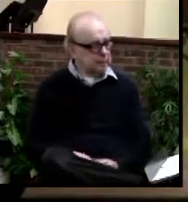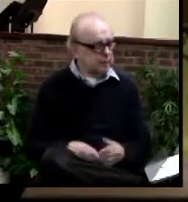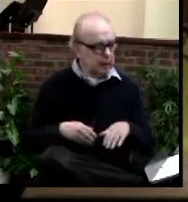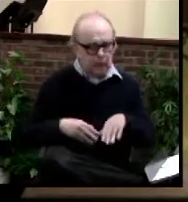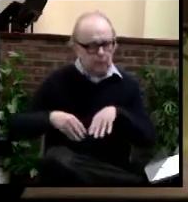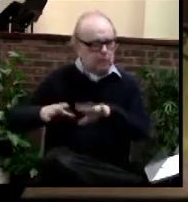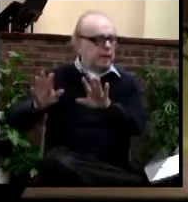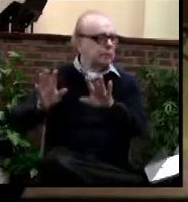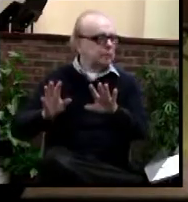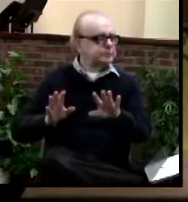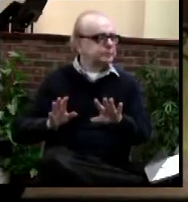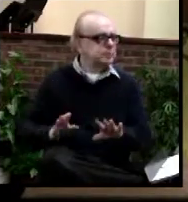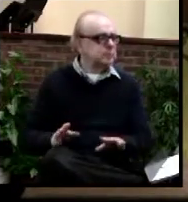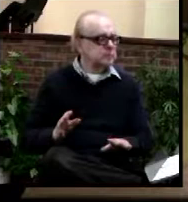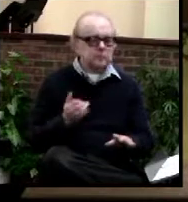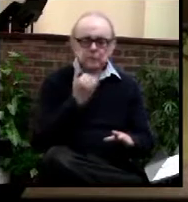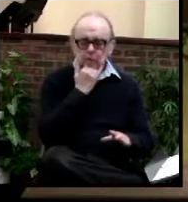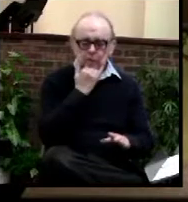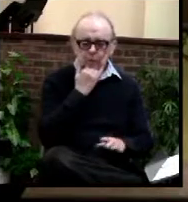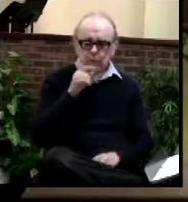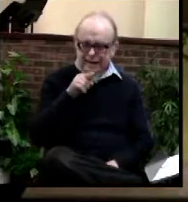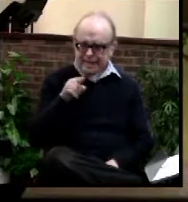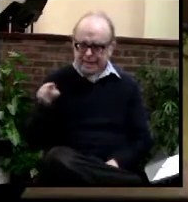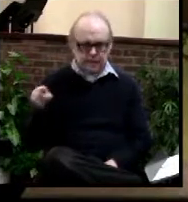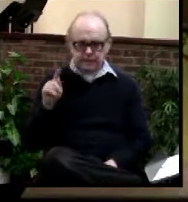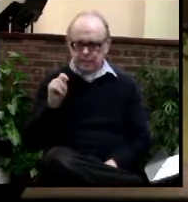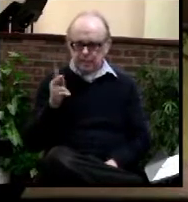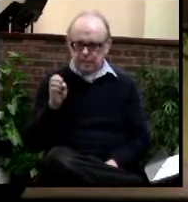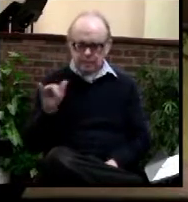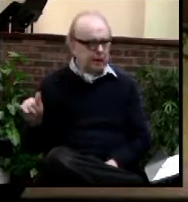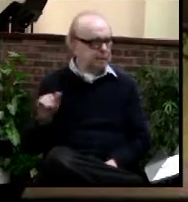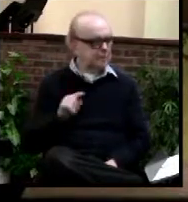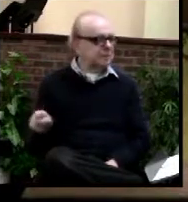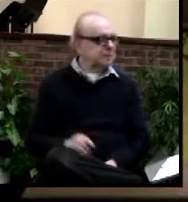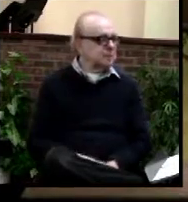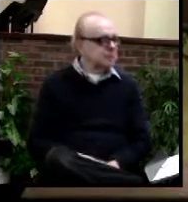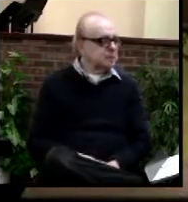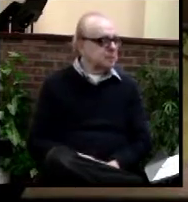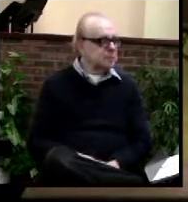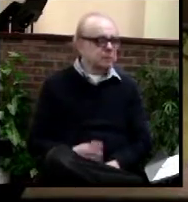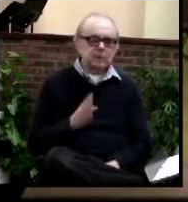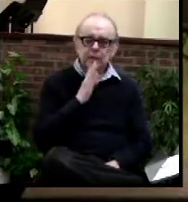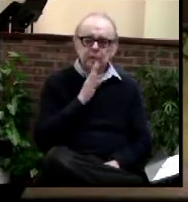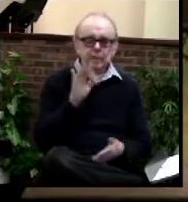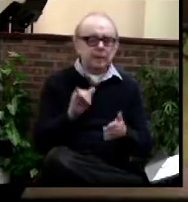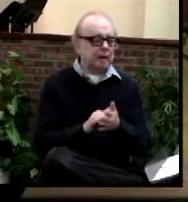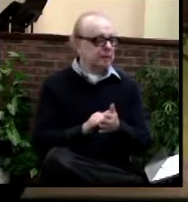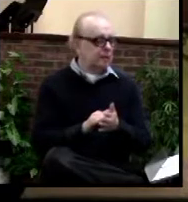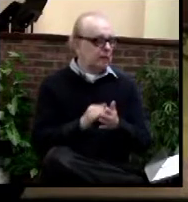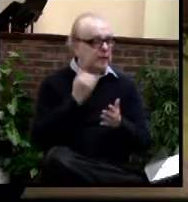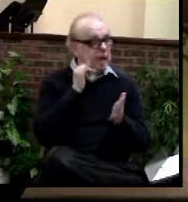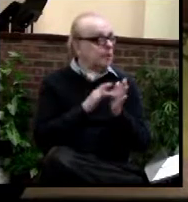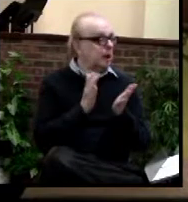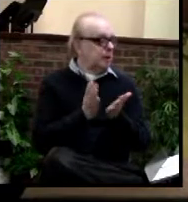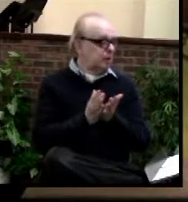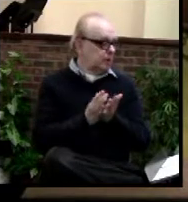from the wrong days? Okay? And I want to talk to you about that. So, if you have your Bibles,